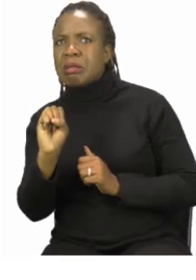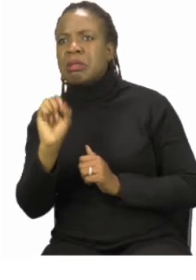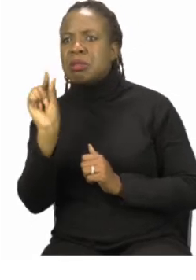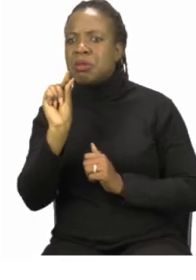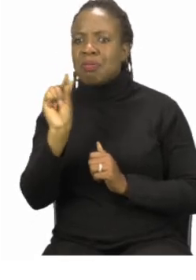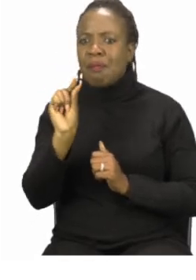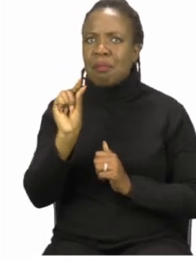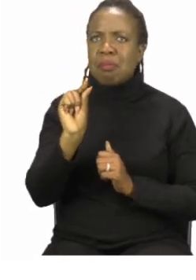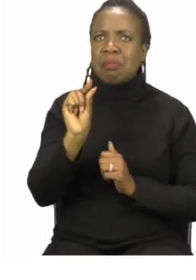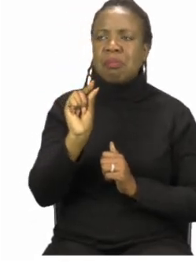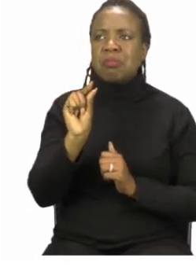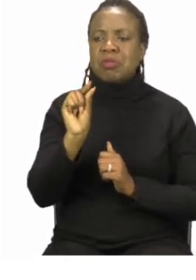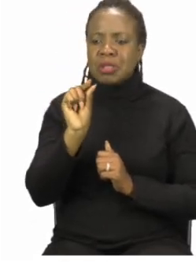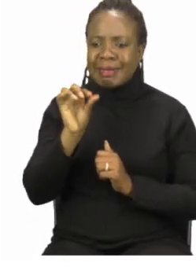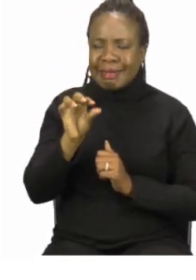come out as well.